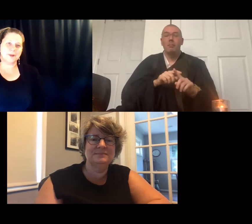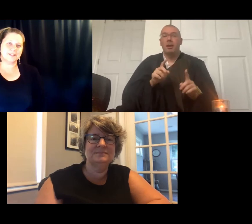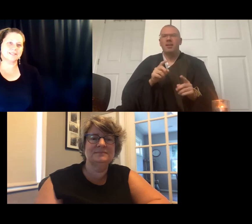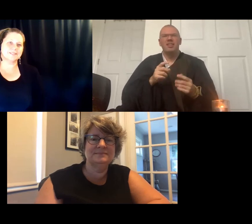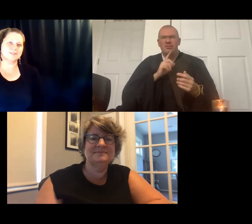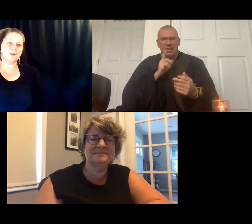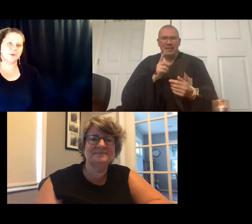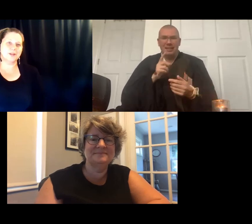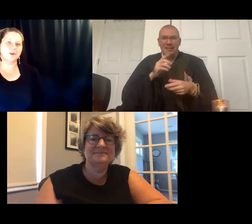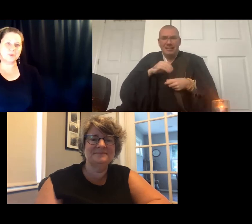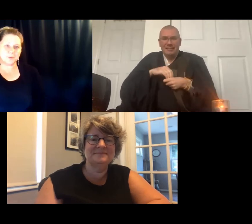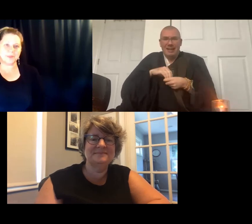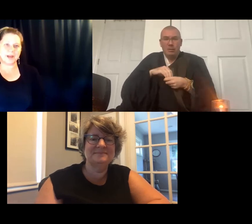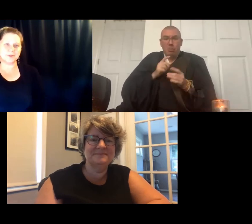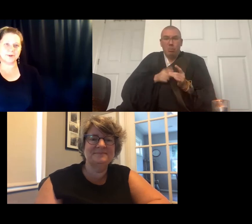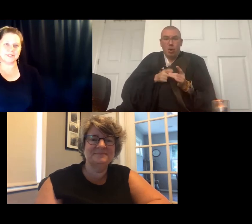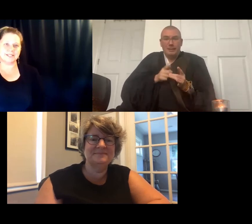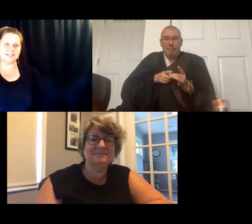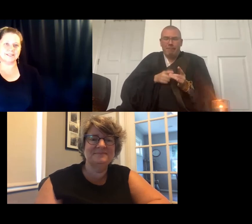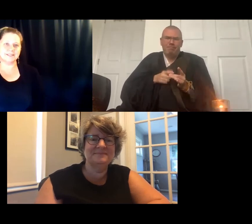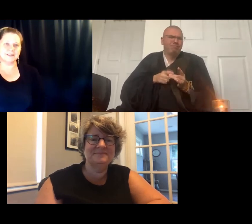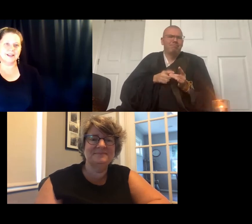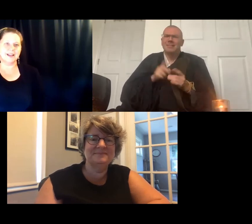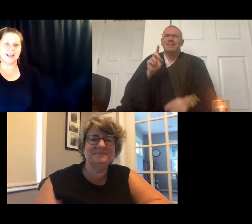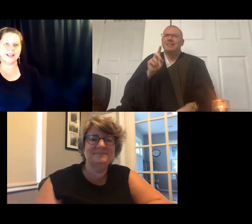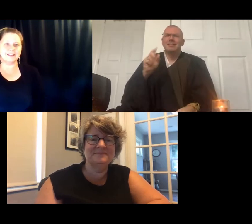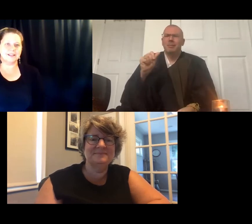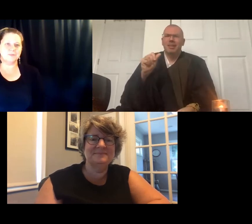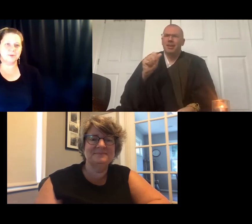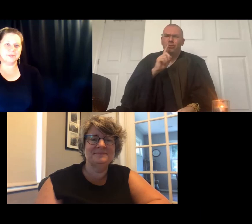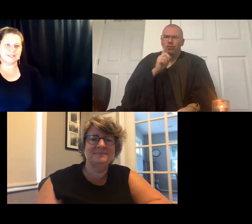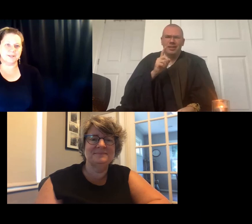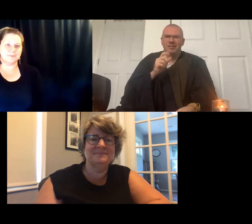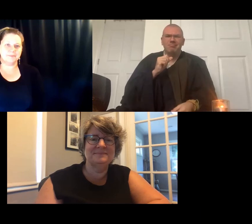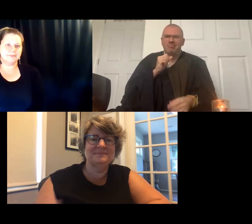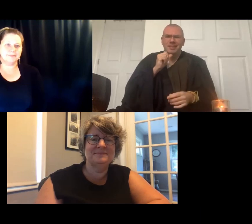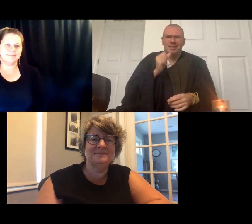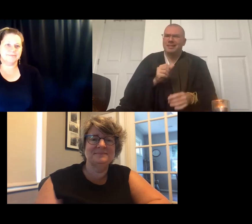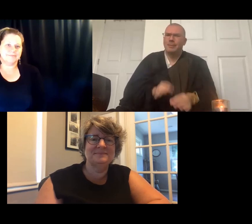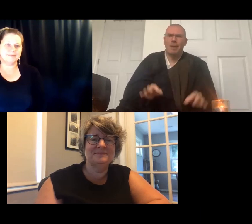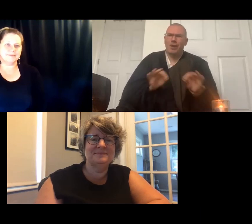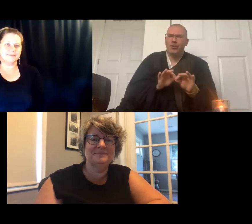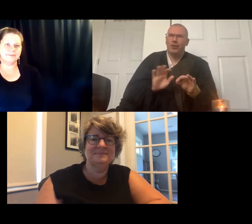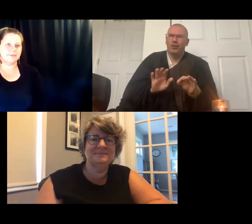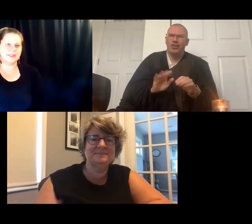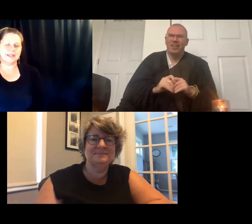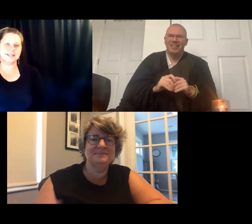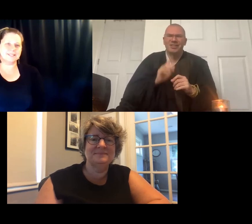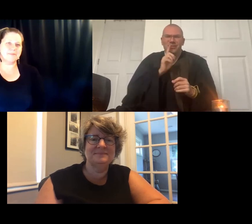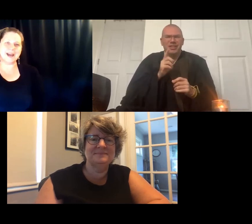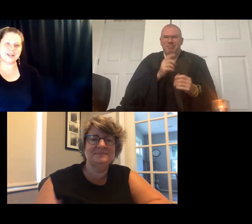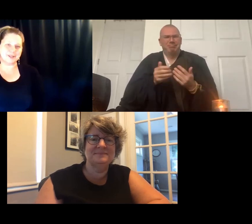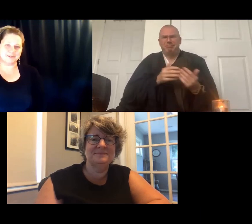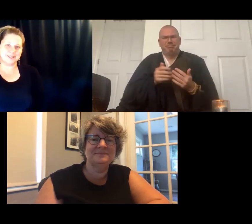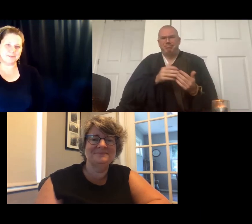first part is knowing who that person is. And in Buddhism, it